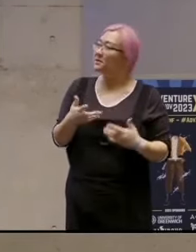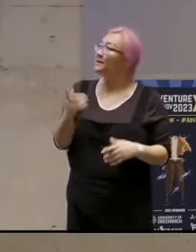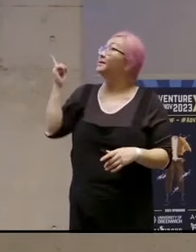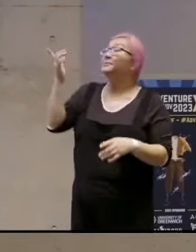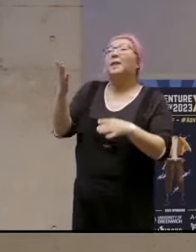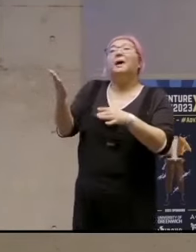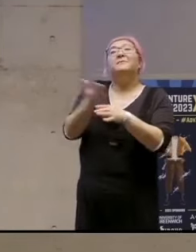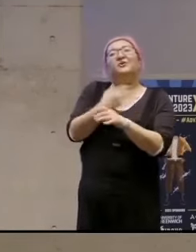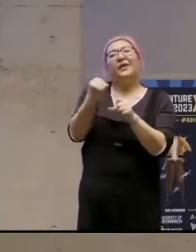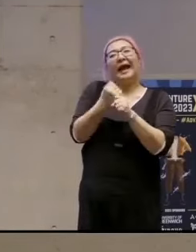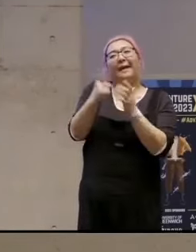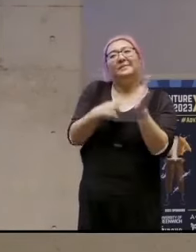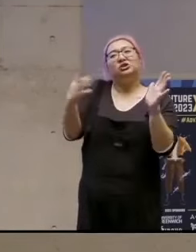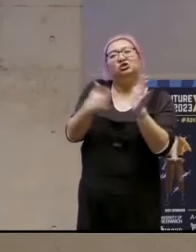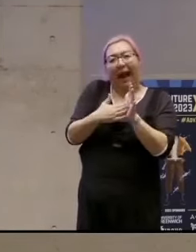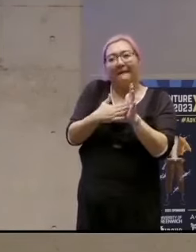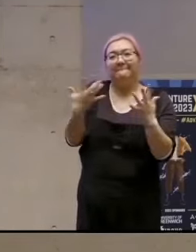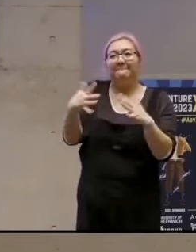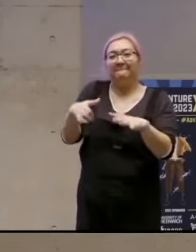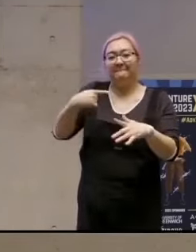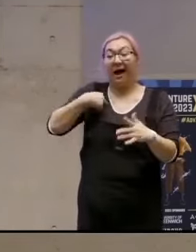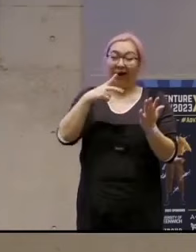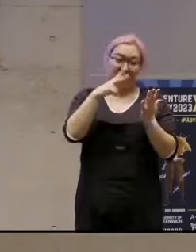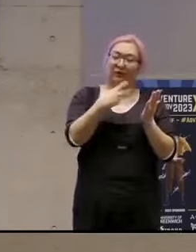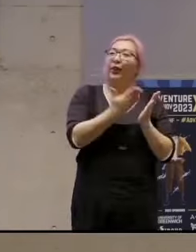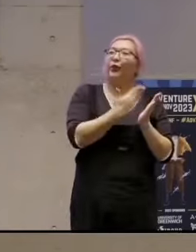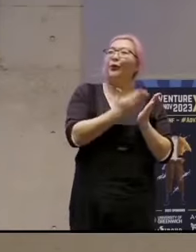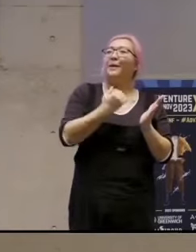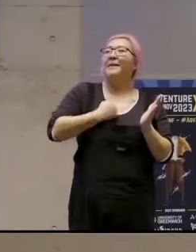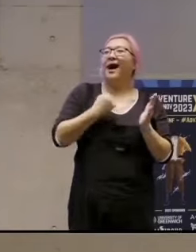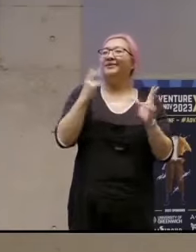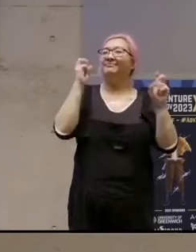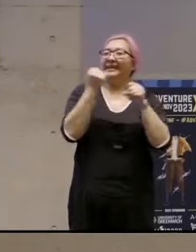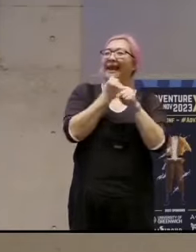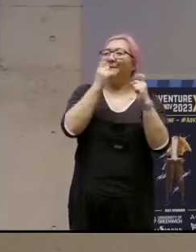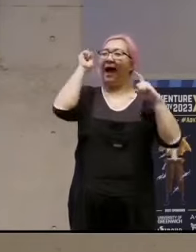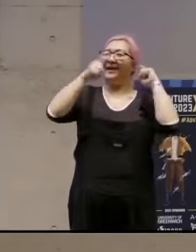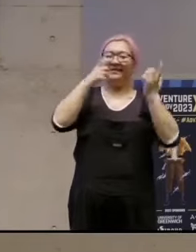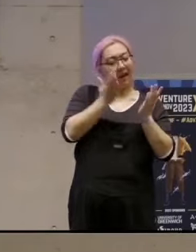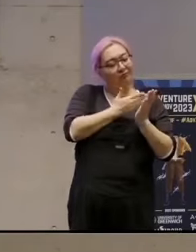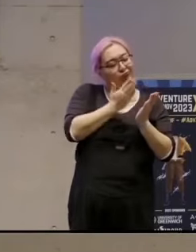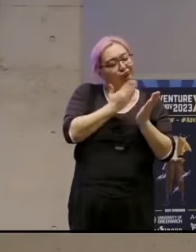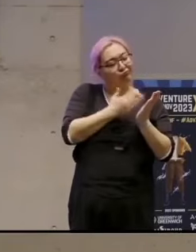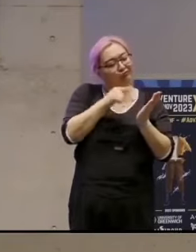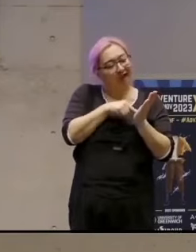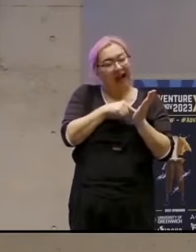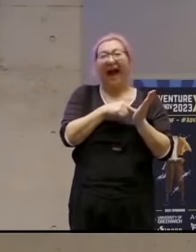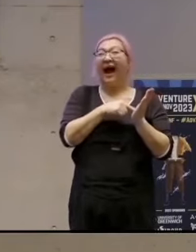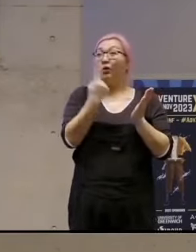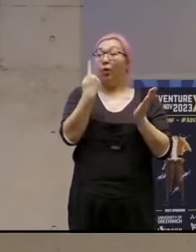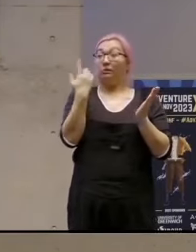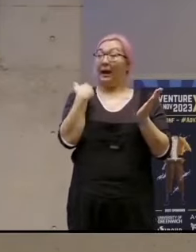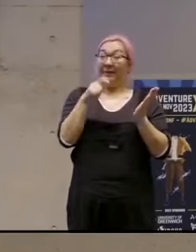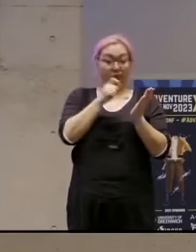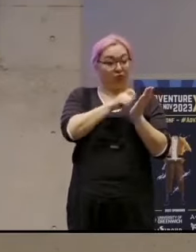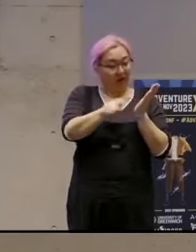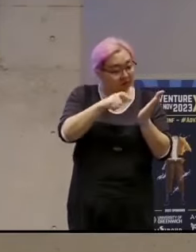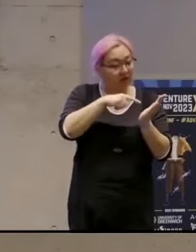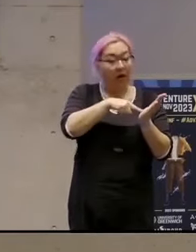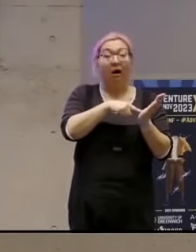look through my ideas book, and there was this just written down, it just said woman with dementia, and it was nothing more than